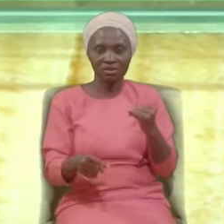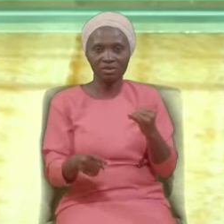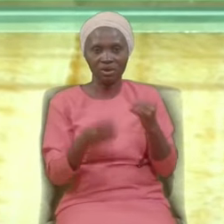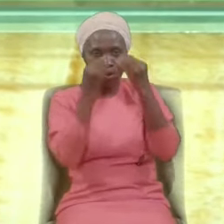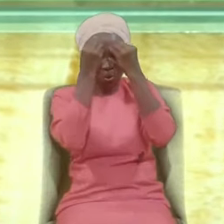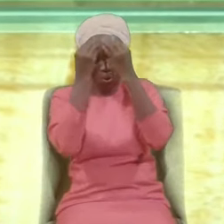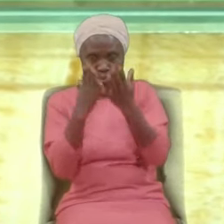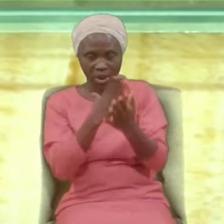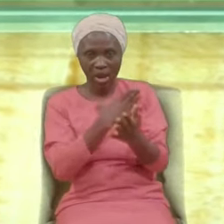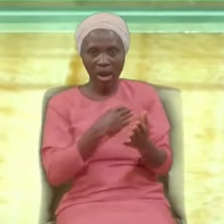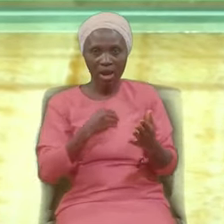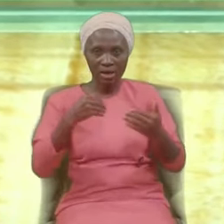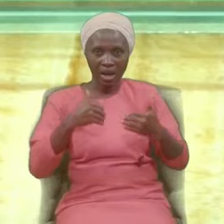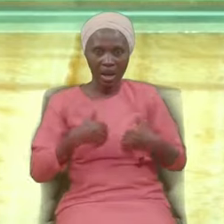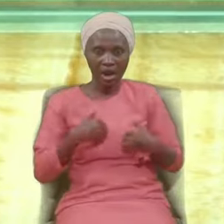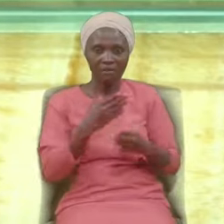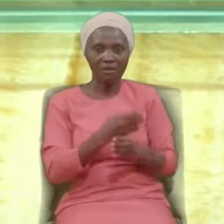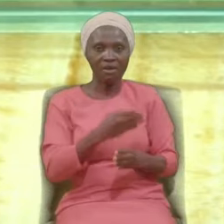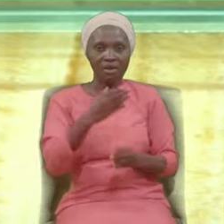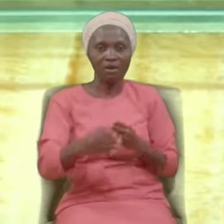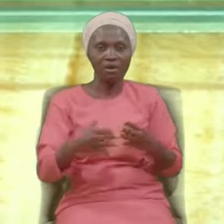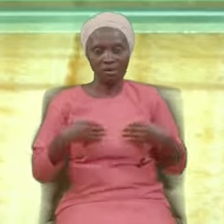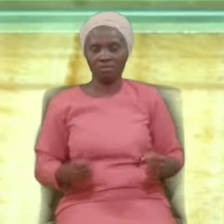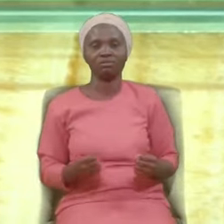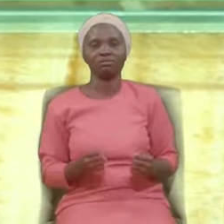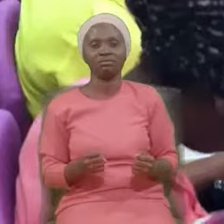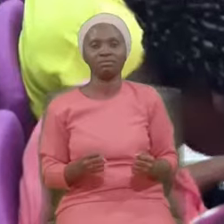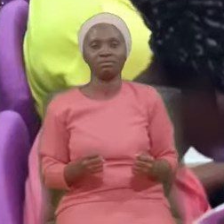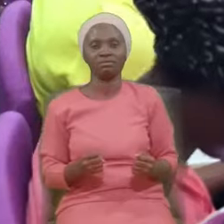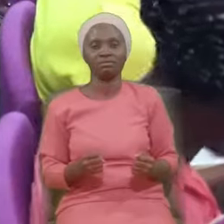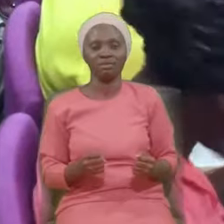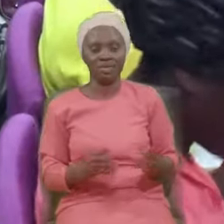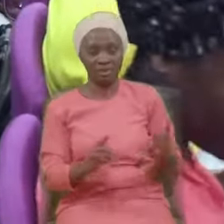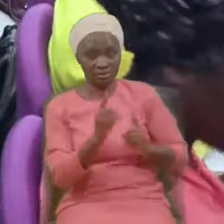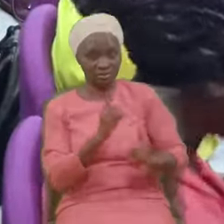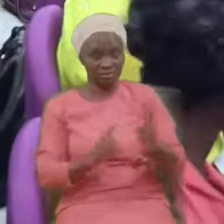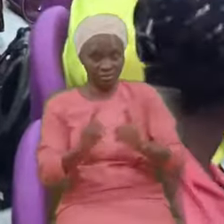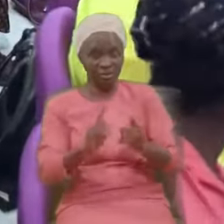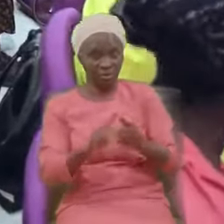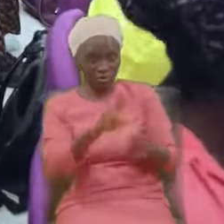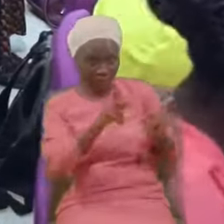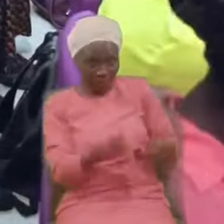total recovery. Tell the person by your side, that's my story.